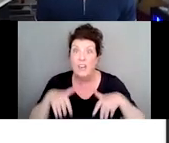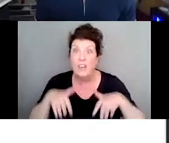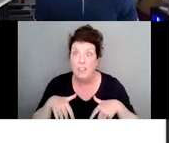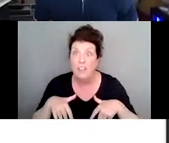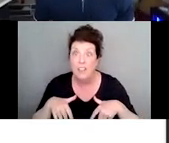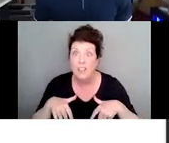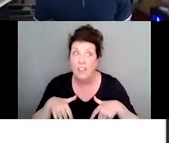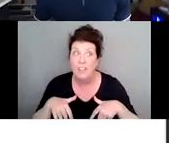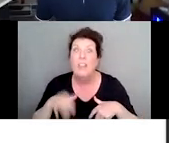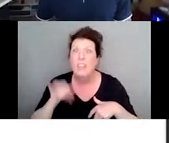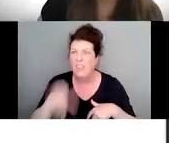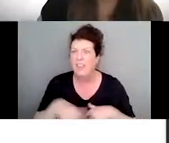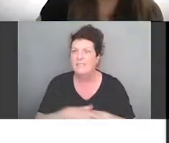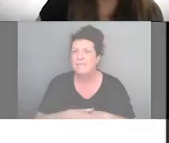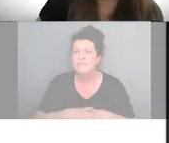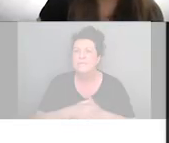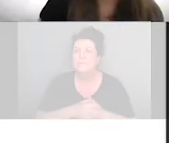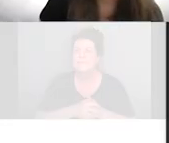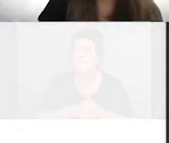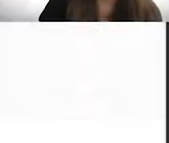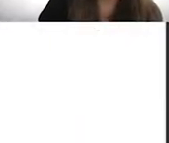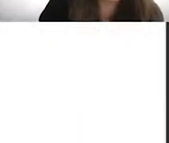That's great. Um,